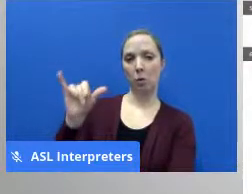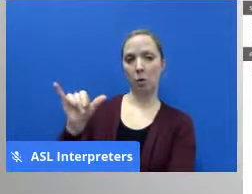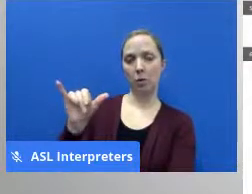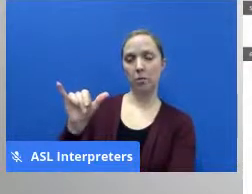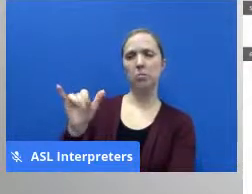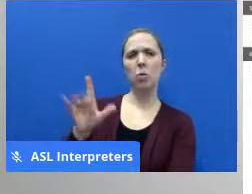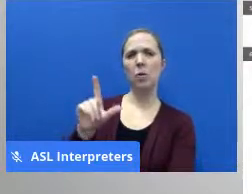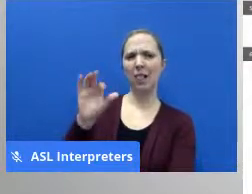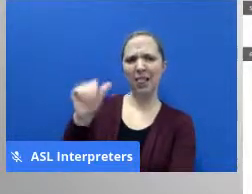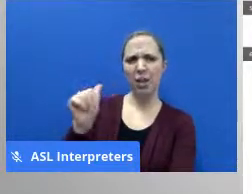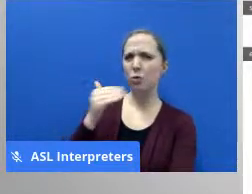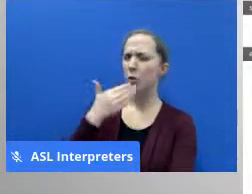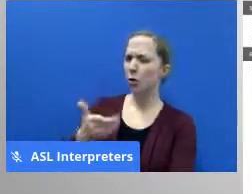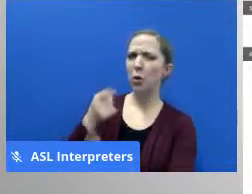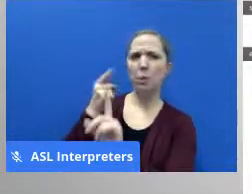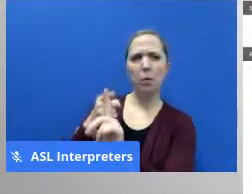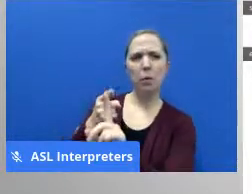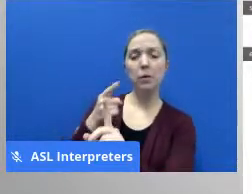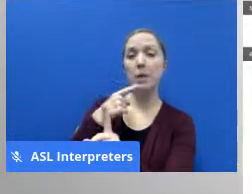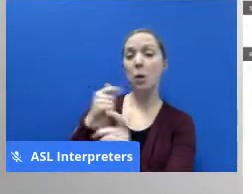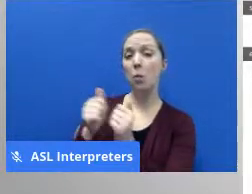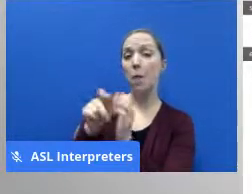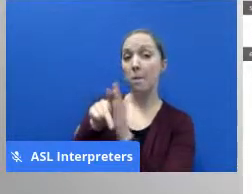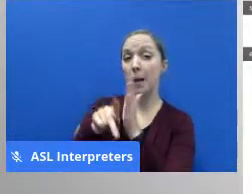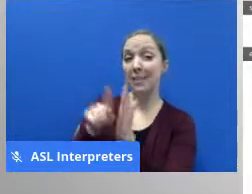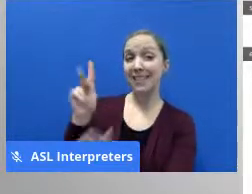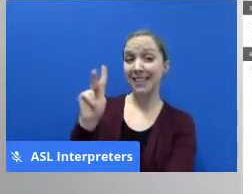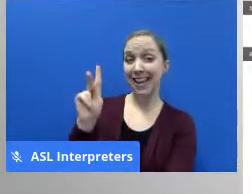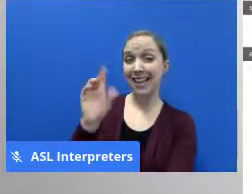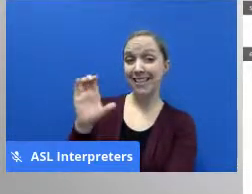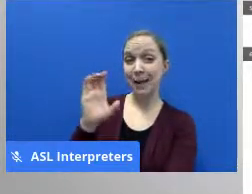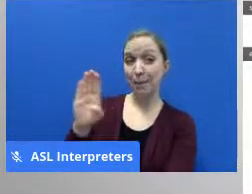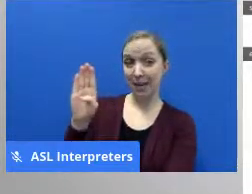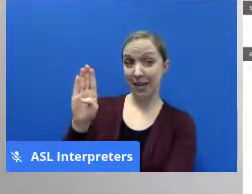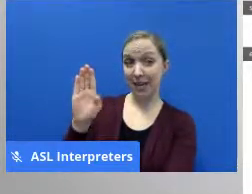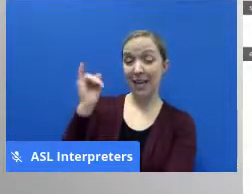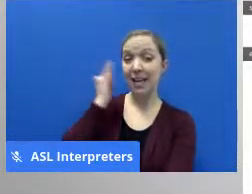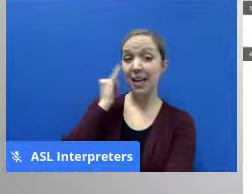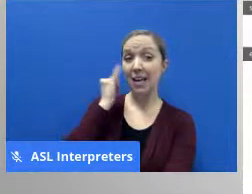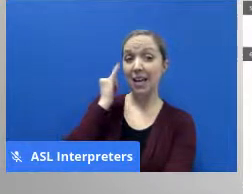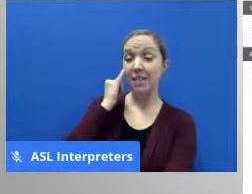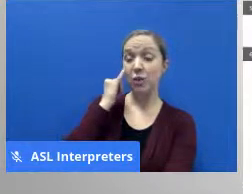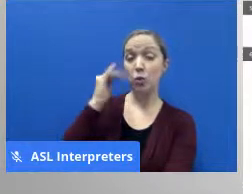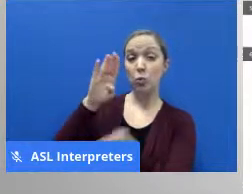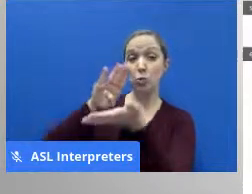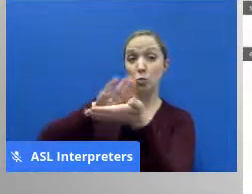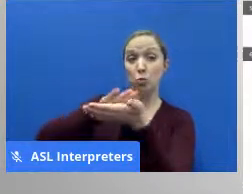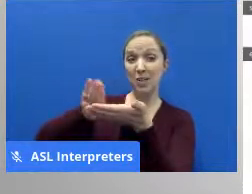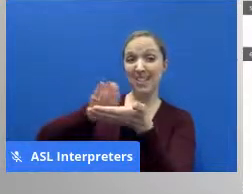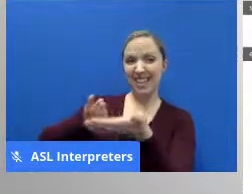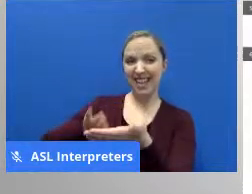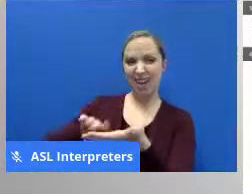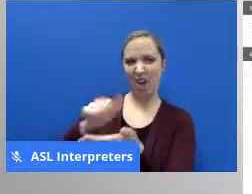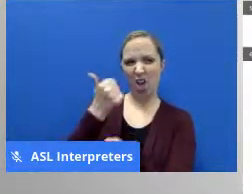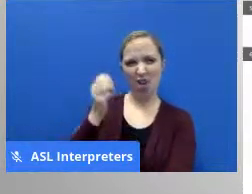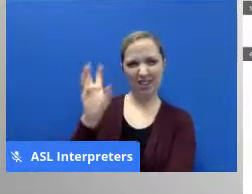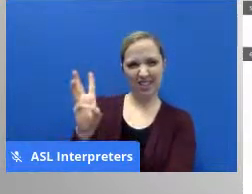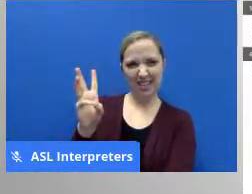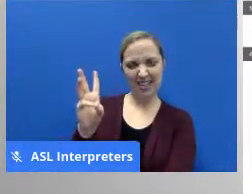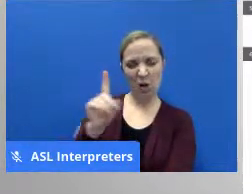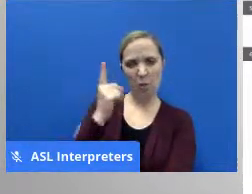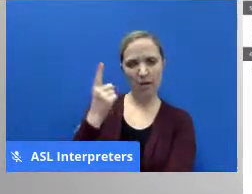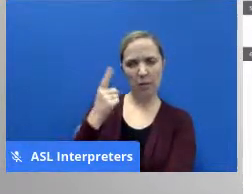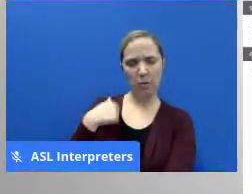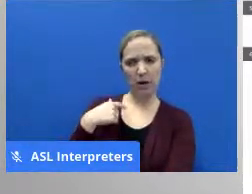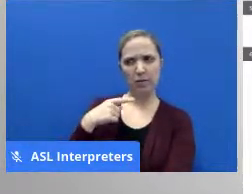that with policy KCB, if you rescind the others, the only thing that we have to refer to would be the